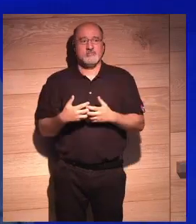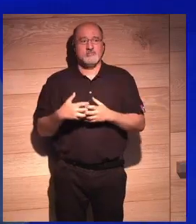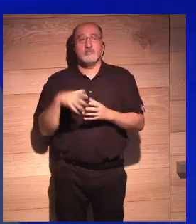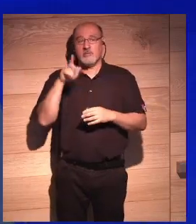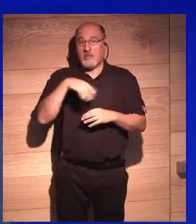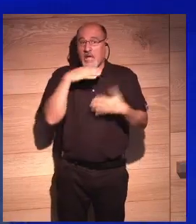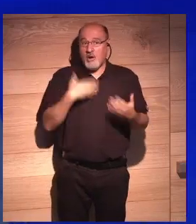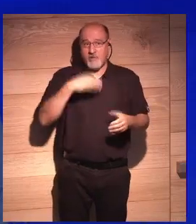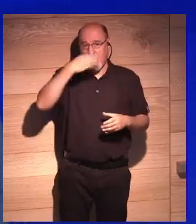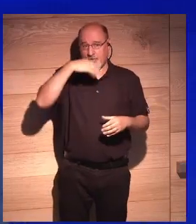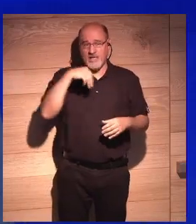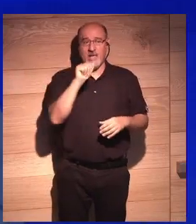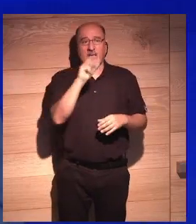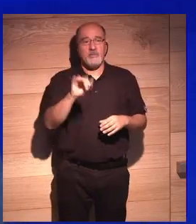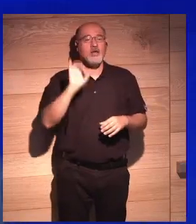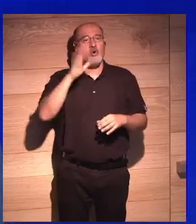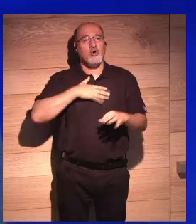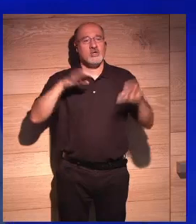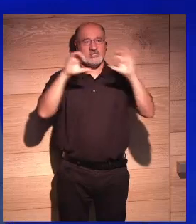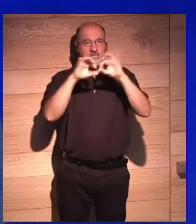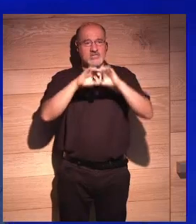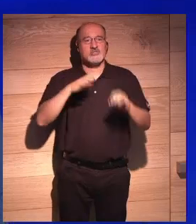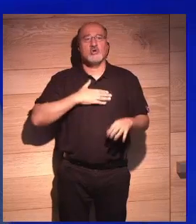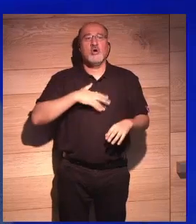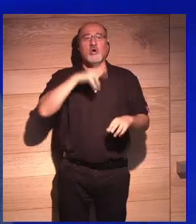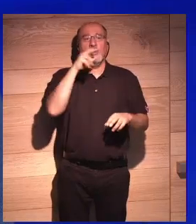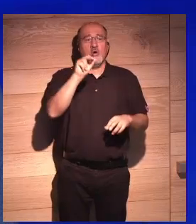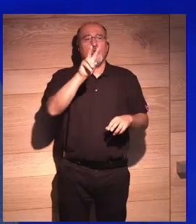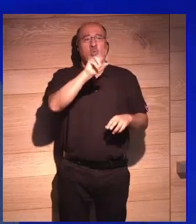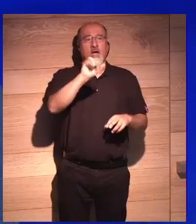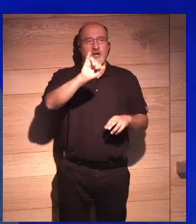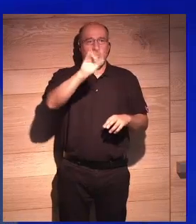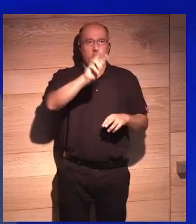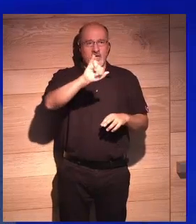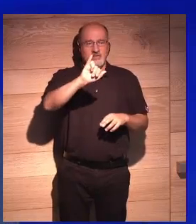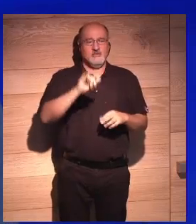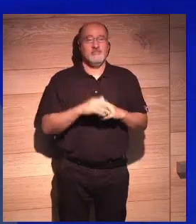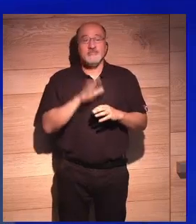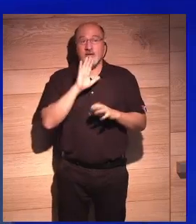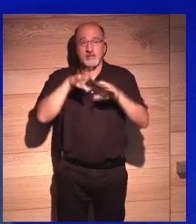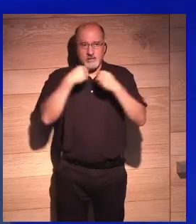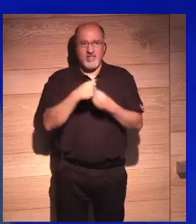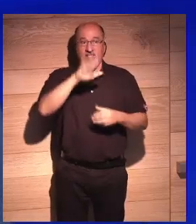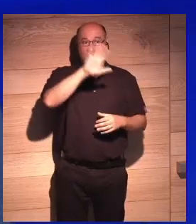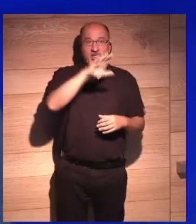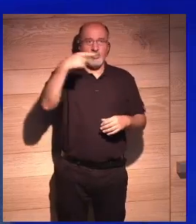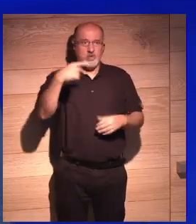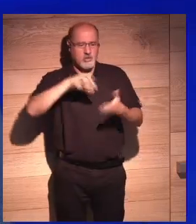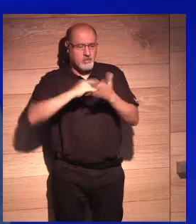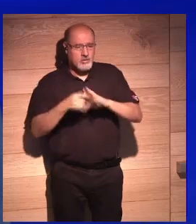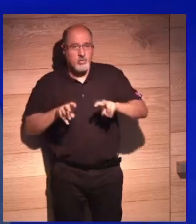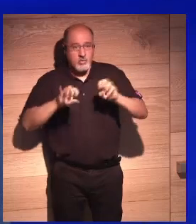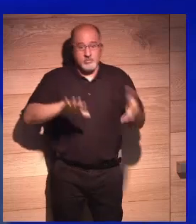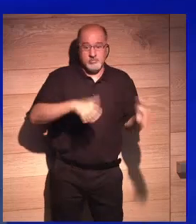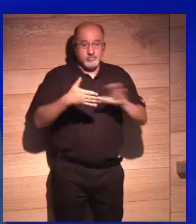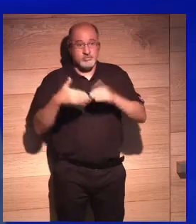are developing projects for Apple or for Samsung or Huawei. We are involved in 5G projects because we think